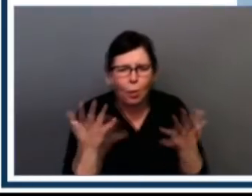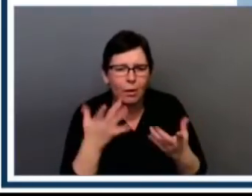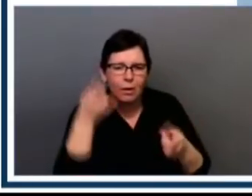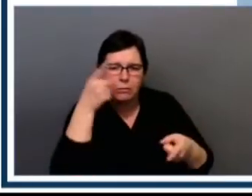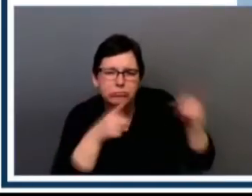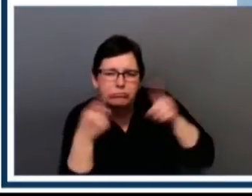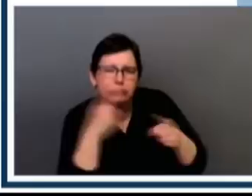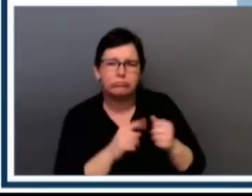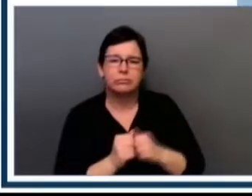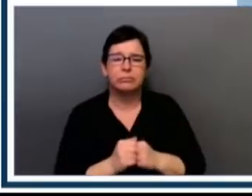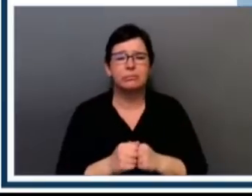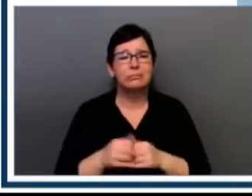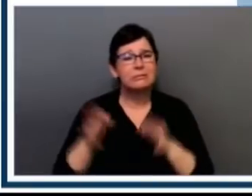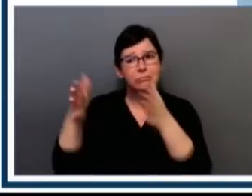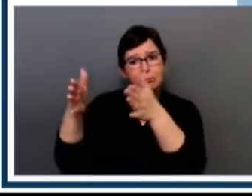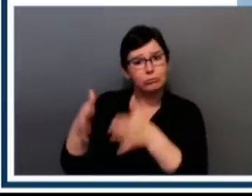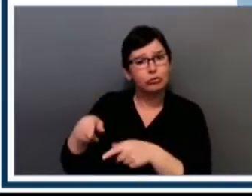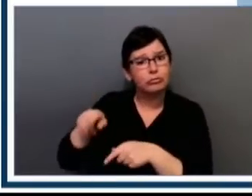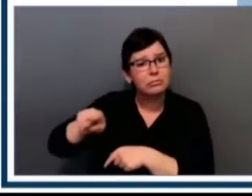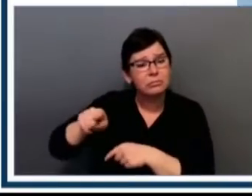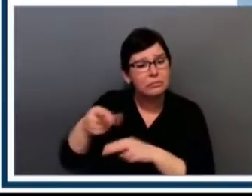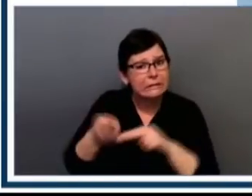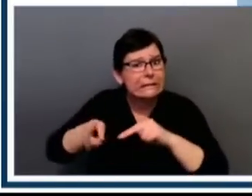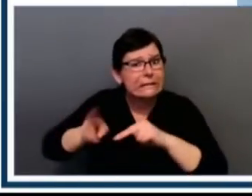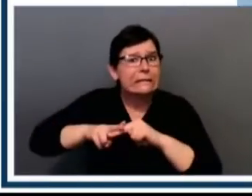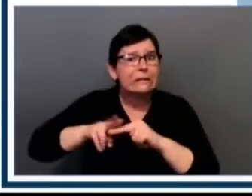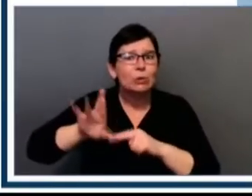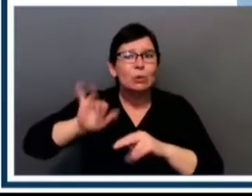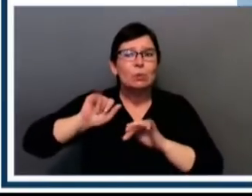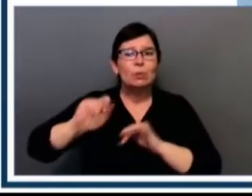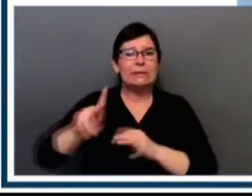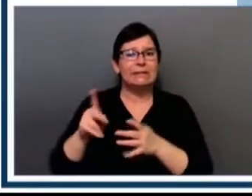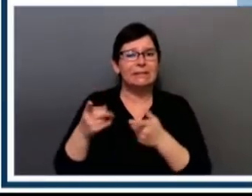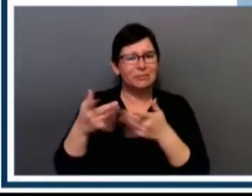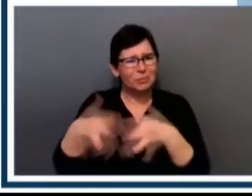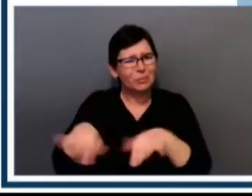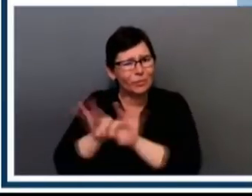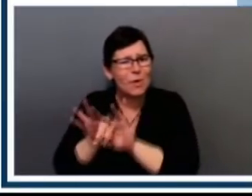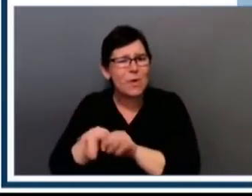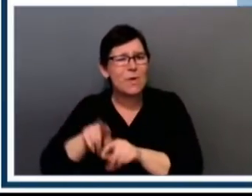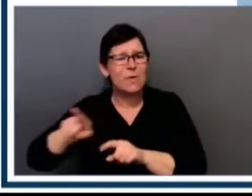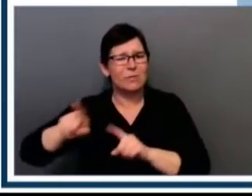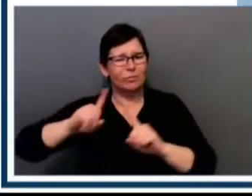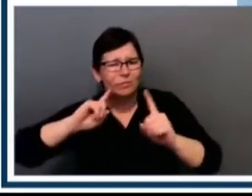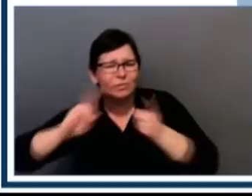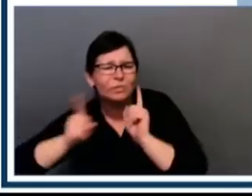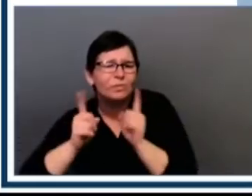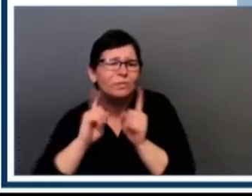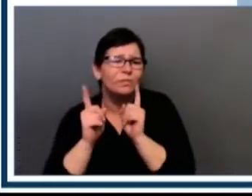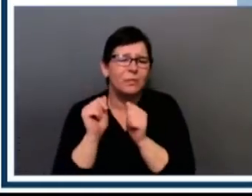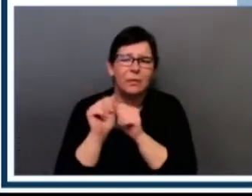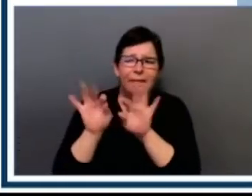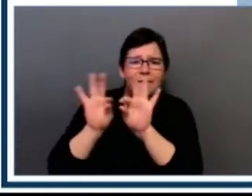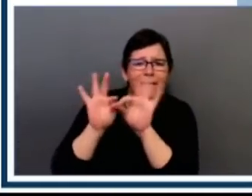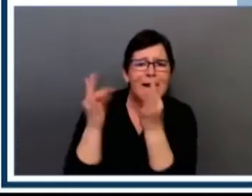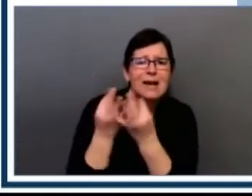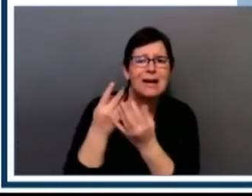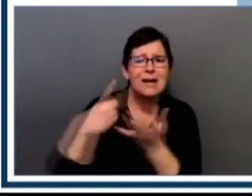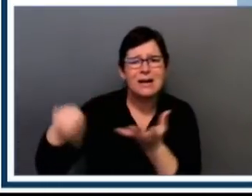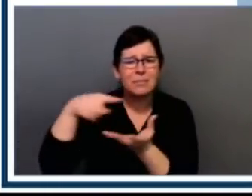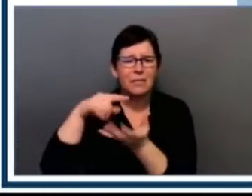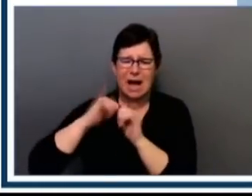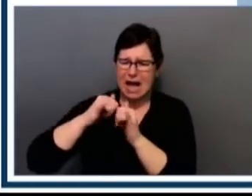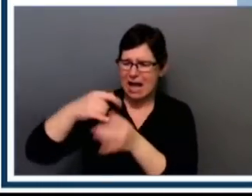about how those other people can also keep them safe as well. So this is about really about being open and